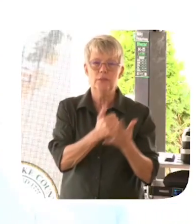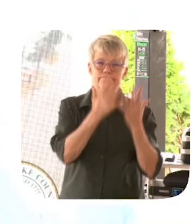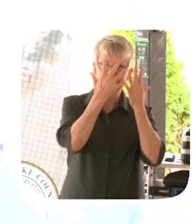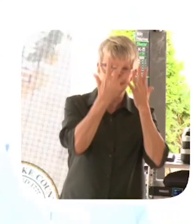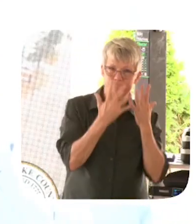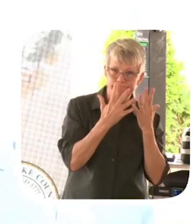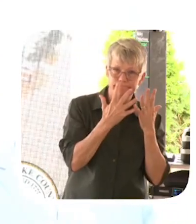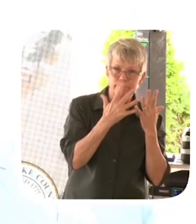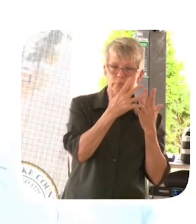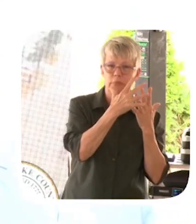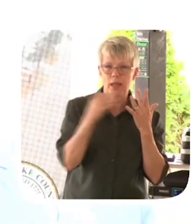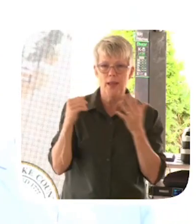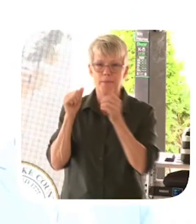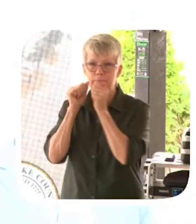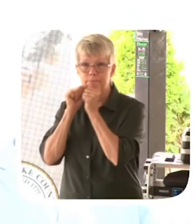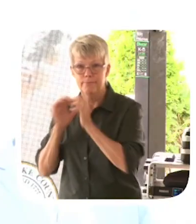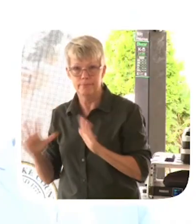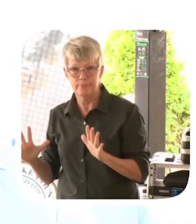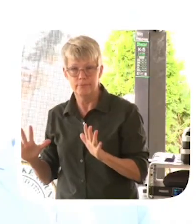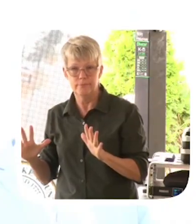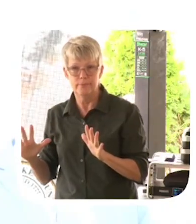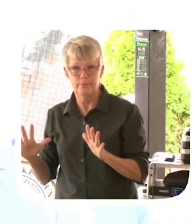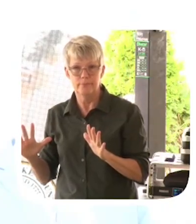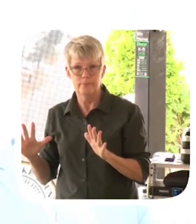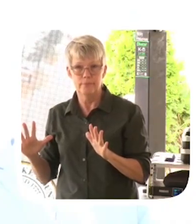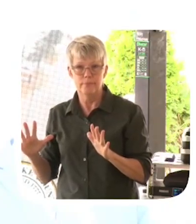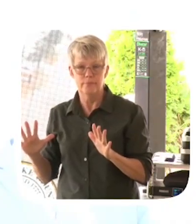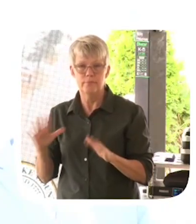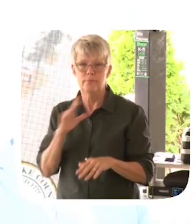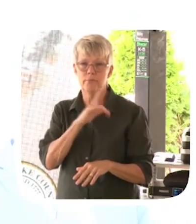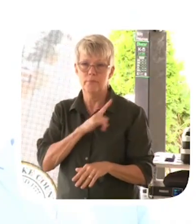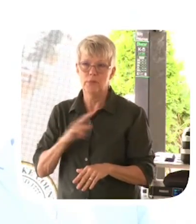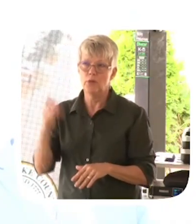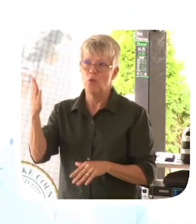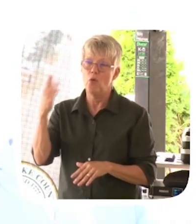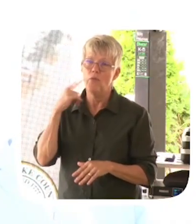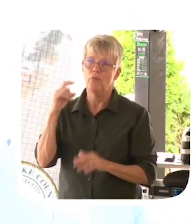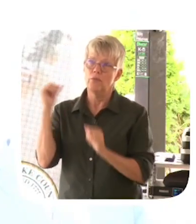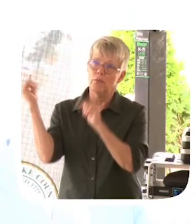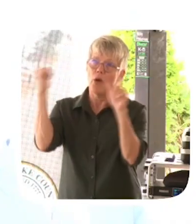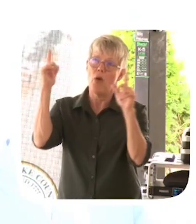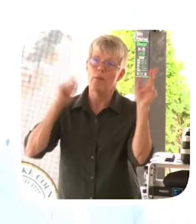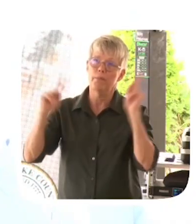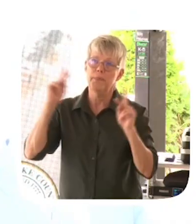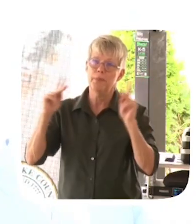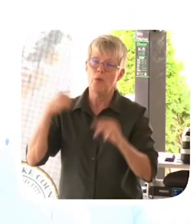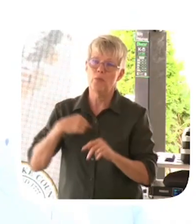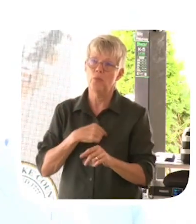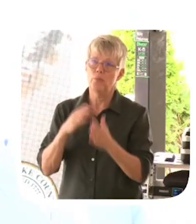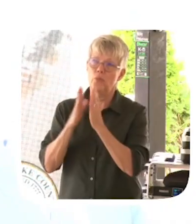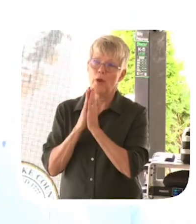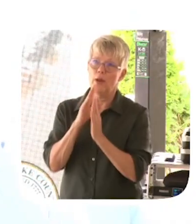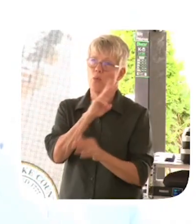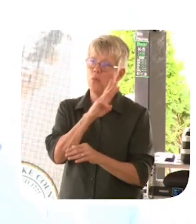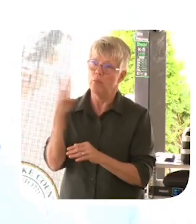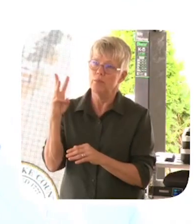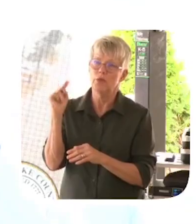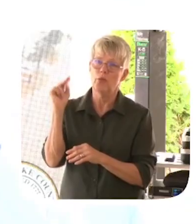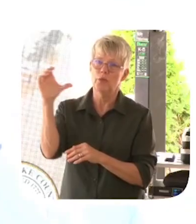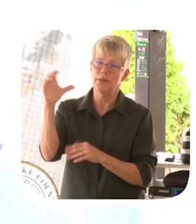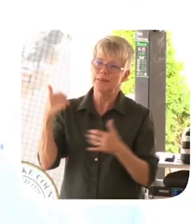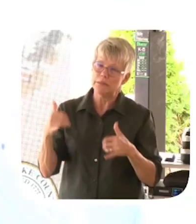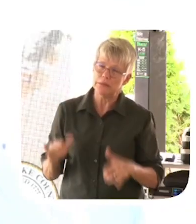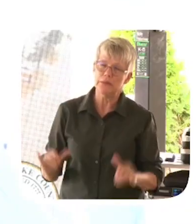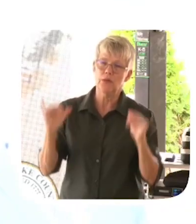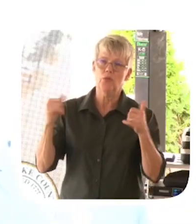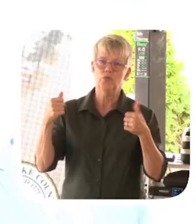blessings. We pray, Lord, for all of those in Western North Carolina who are still struggling to recover, to rebuild,